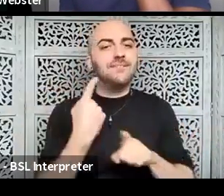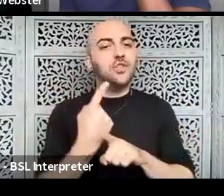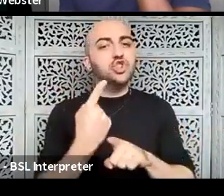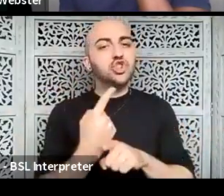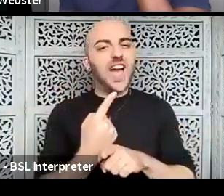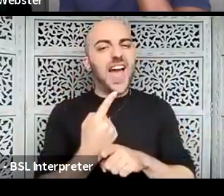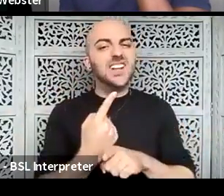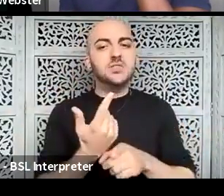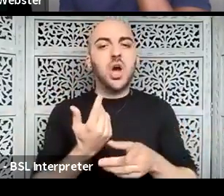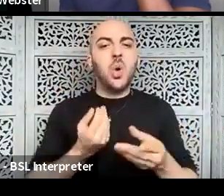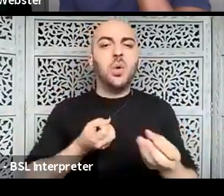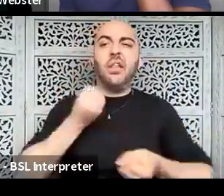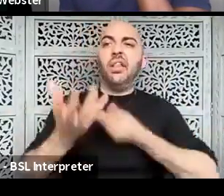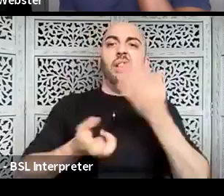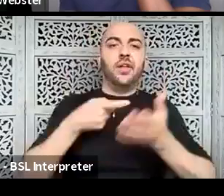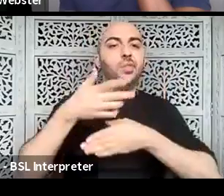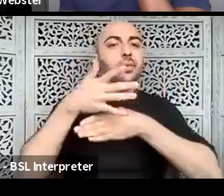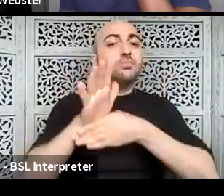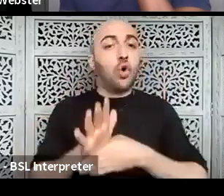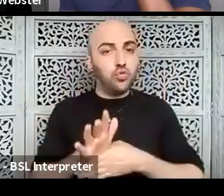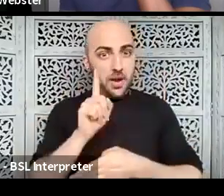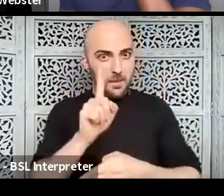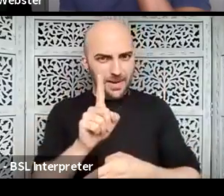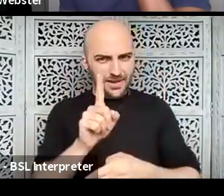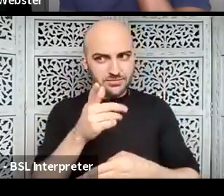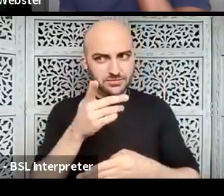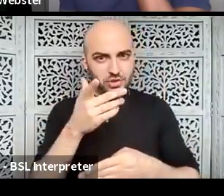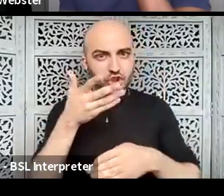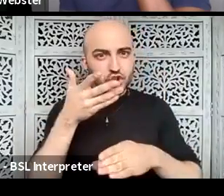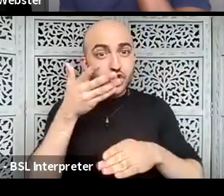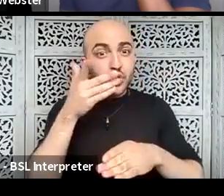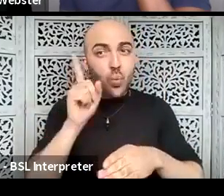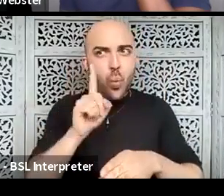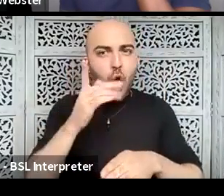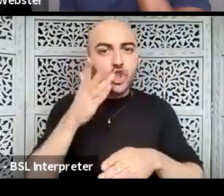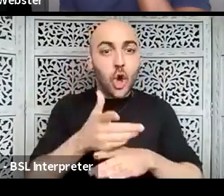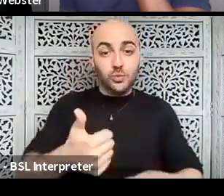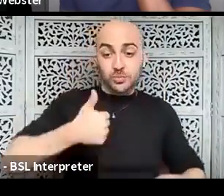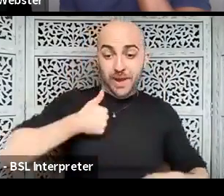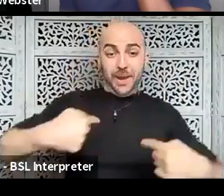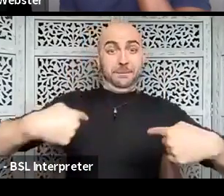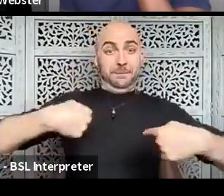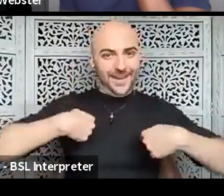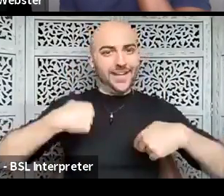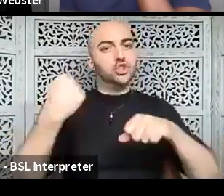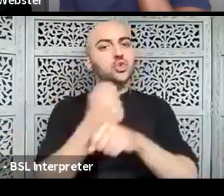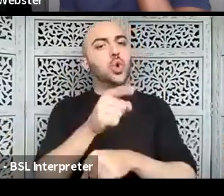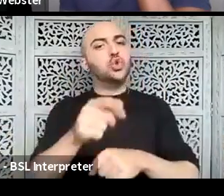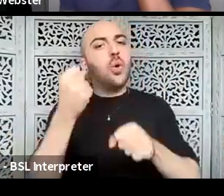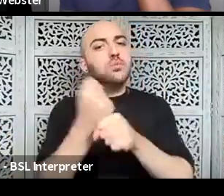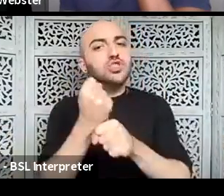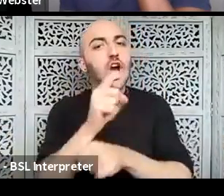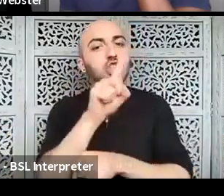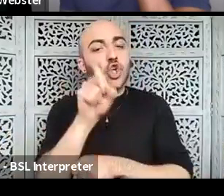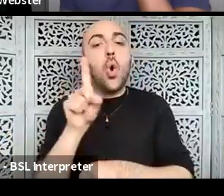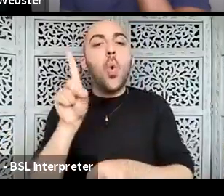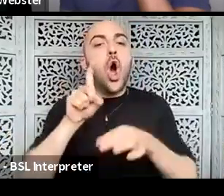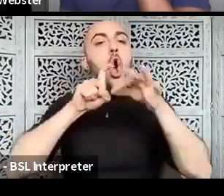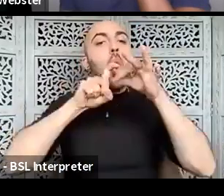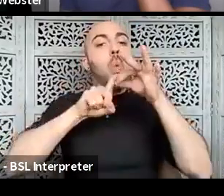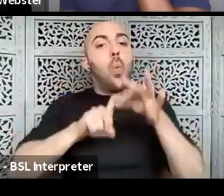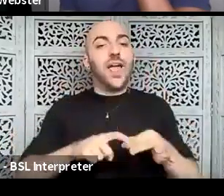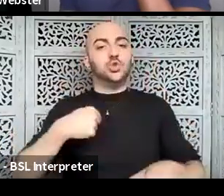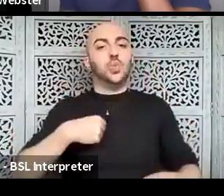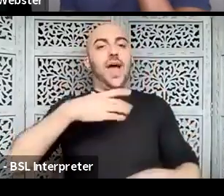little bit about the program. Well, what job do you expect me to do on your production? You know, what qualities do I need